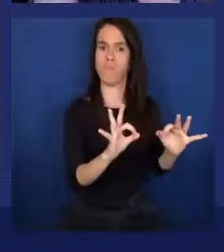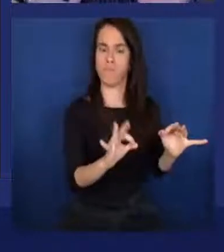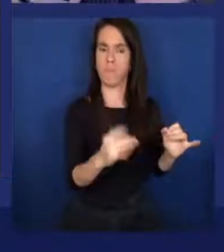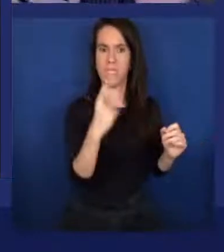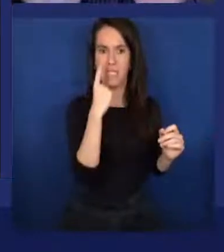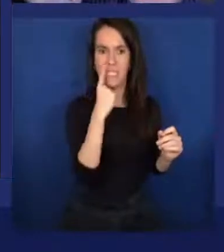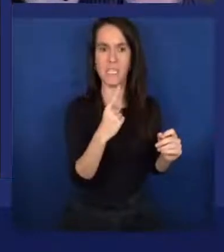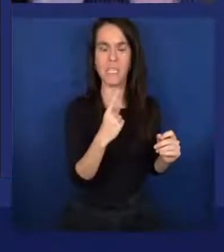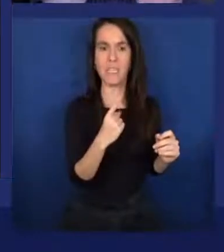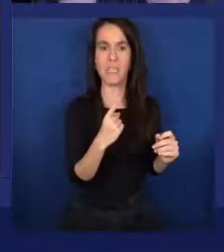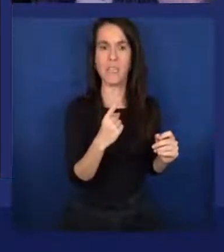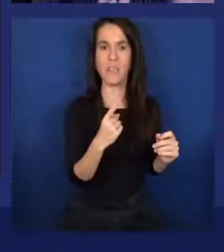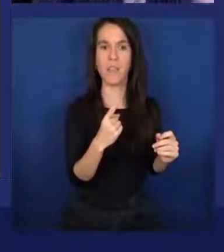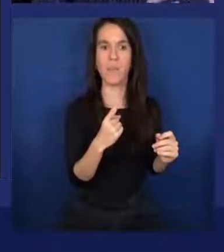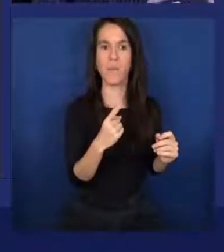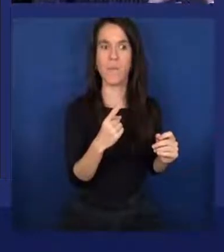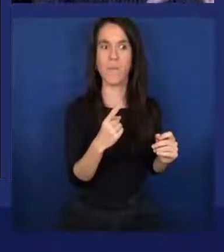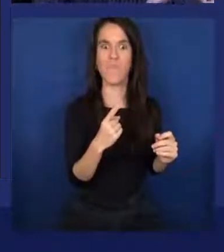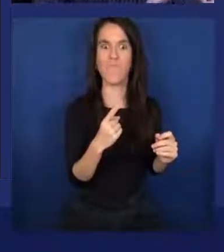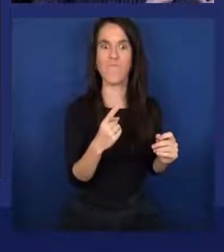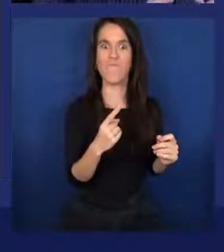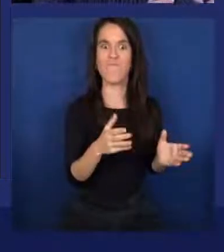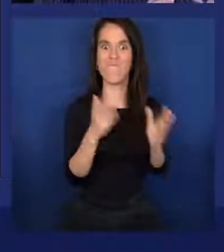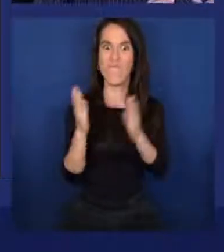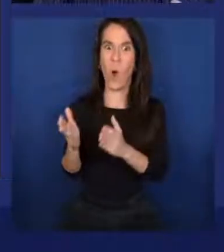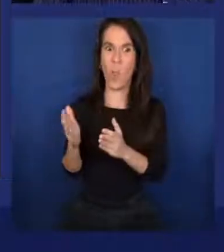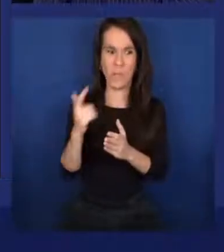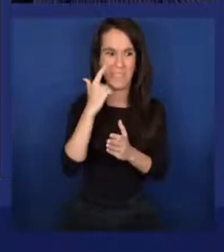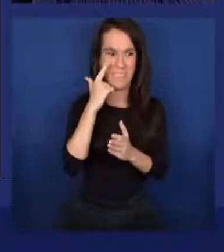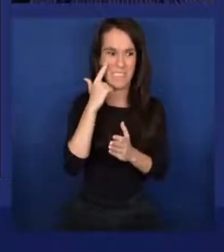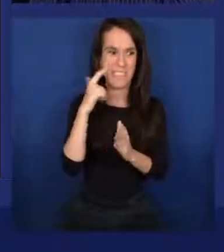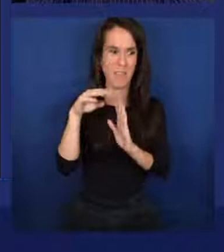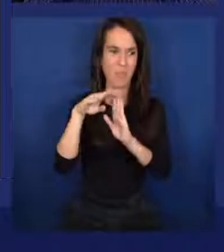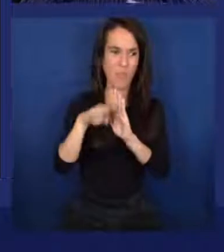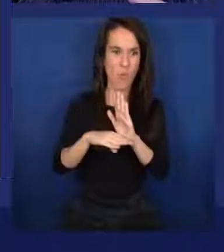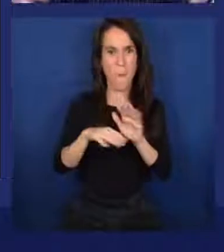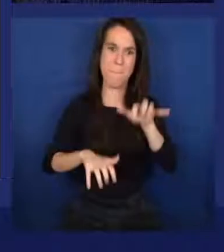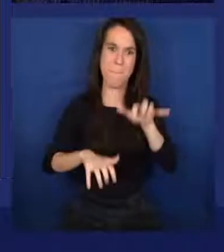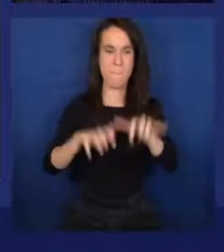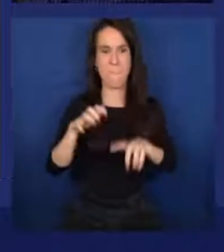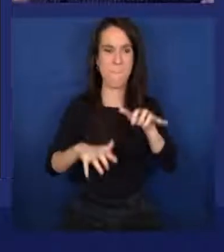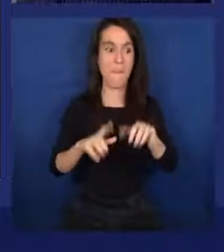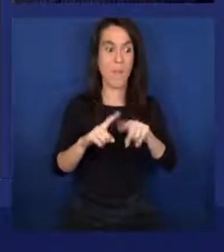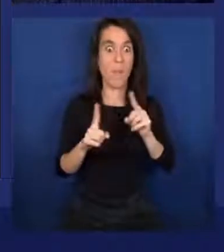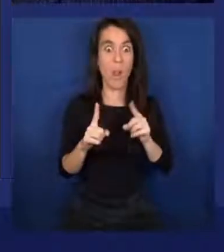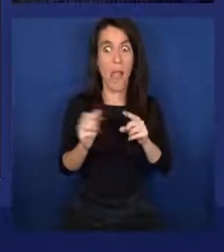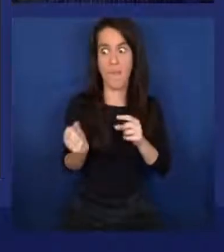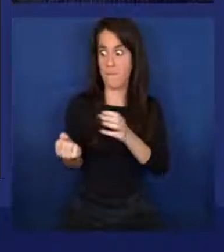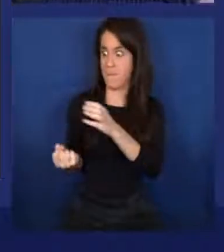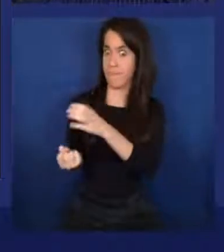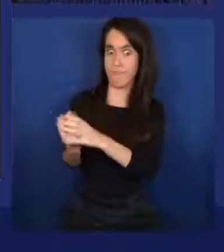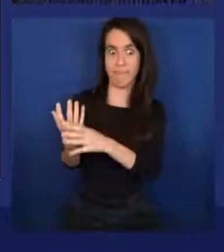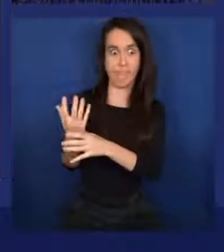that. This is most of the activity that happened up until now. But there was an emerging group, the scruffies, that said